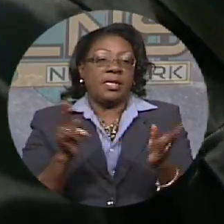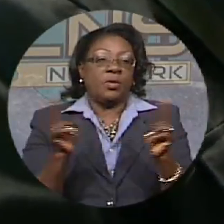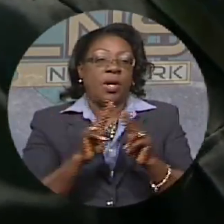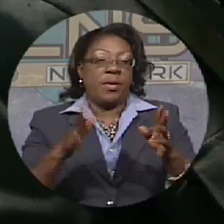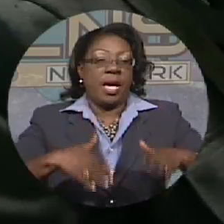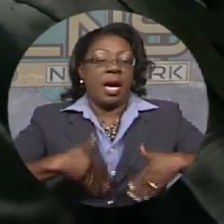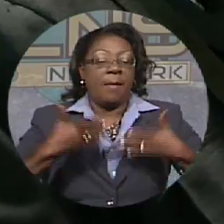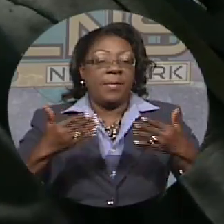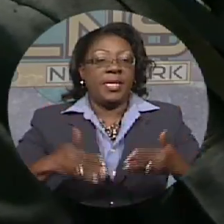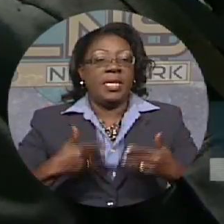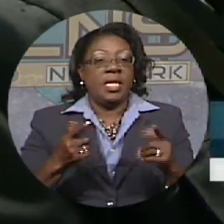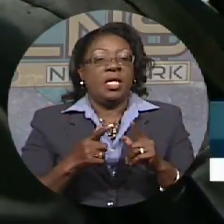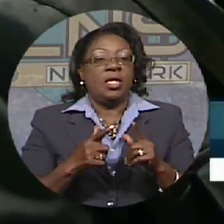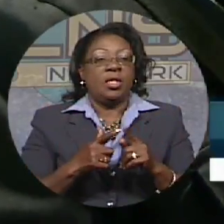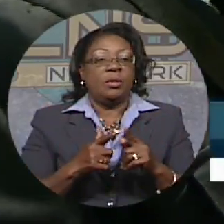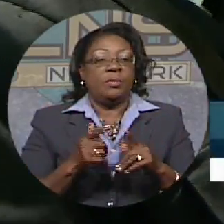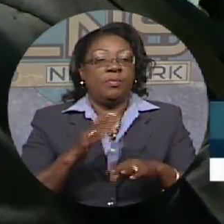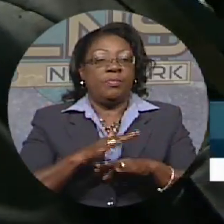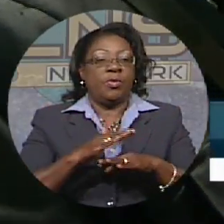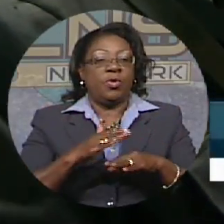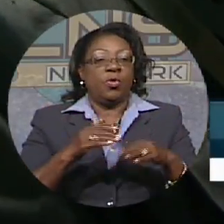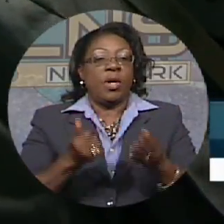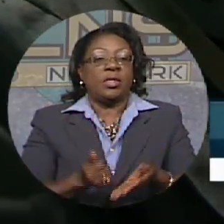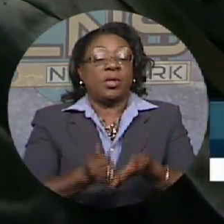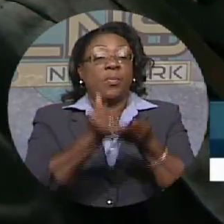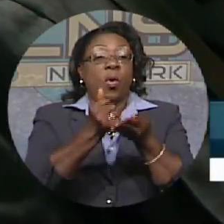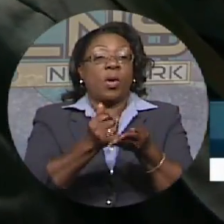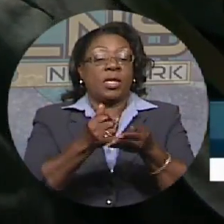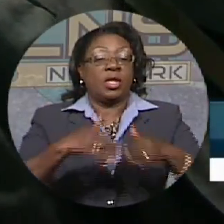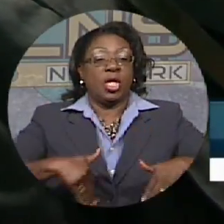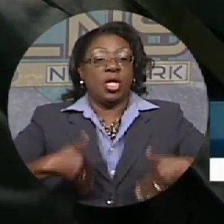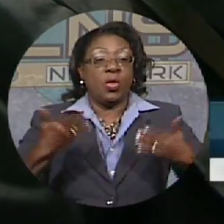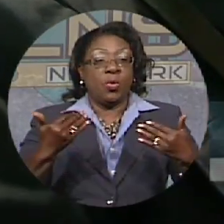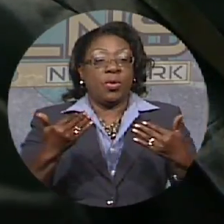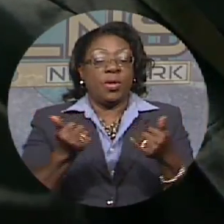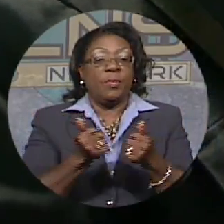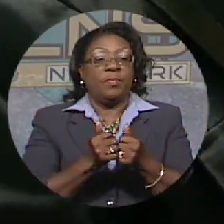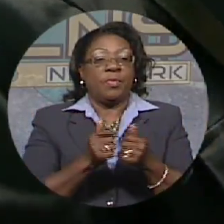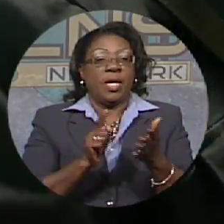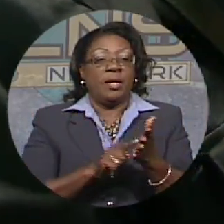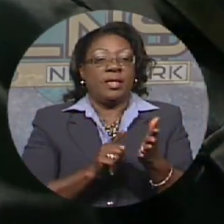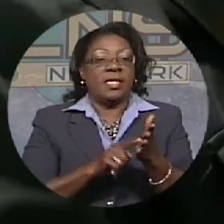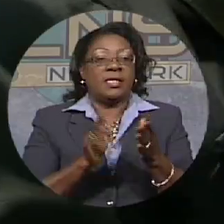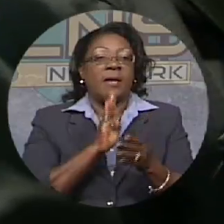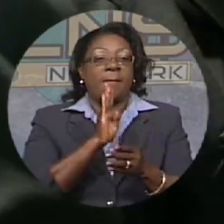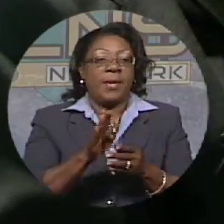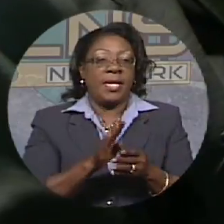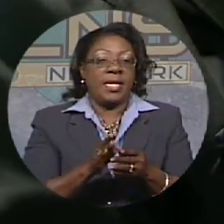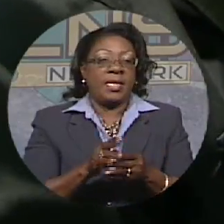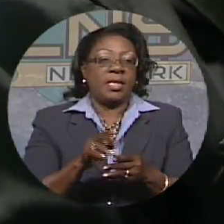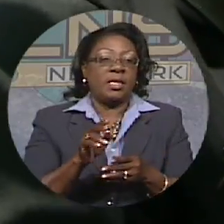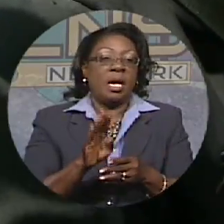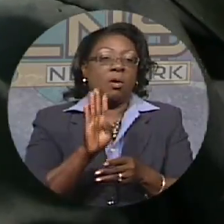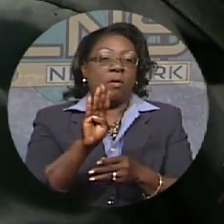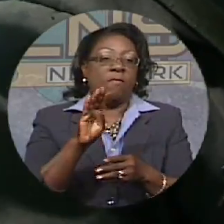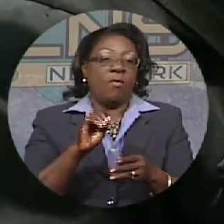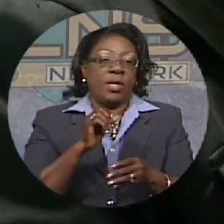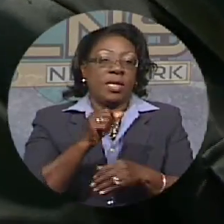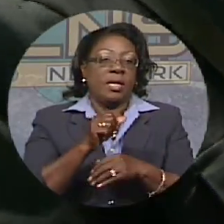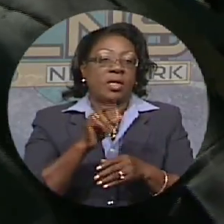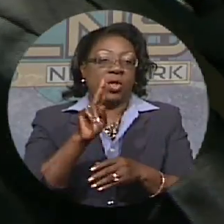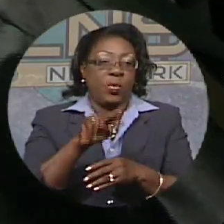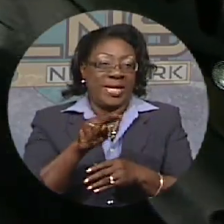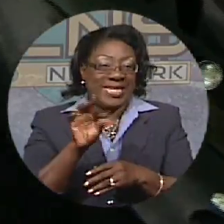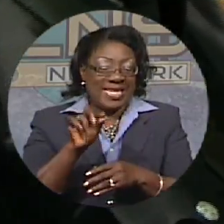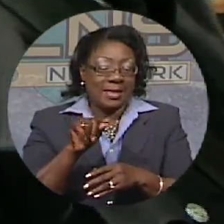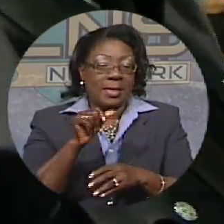very built on youth, building the youth in the nation, and this being the 20th anniversary of the Royal Bahamas